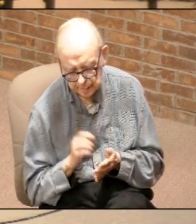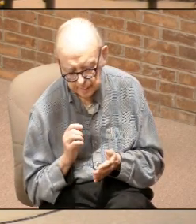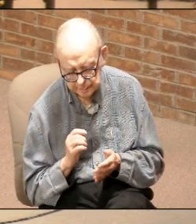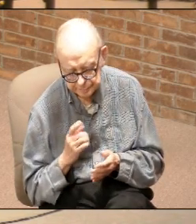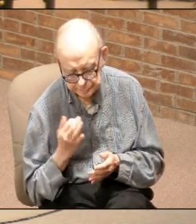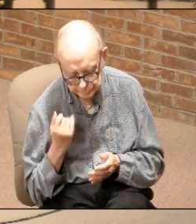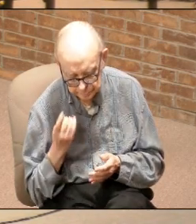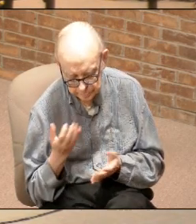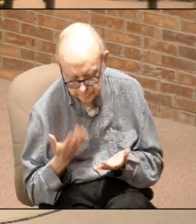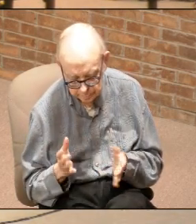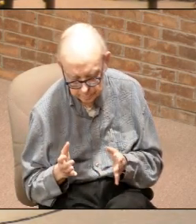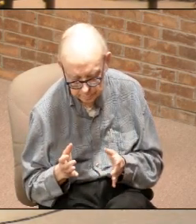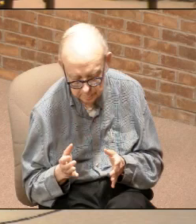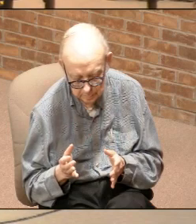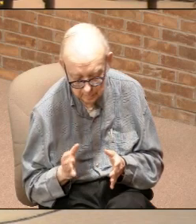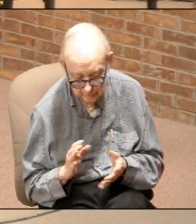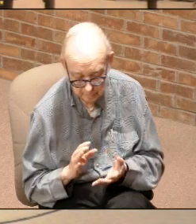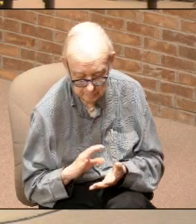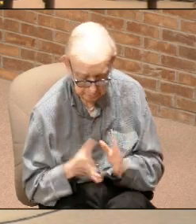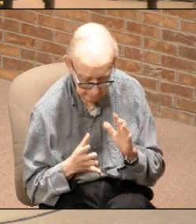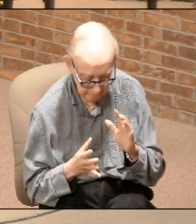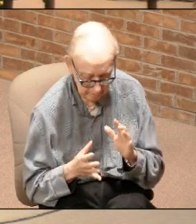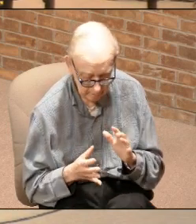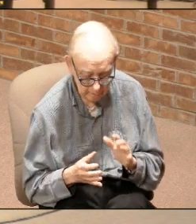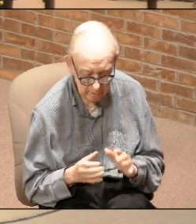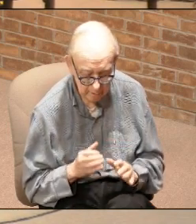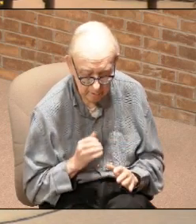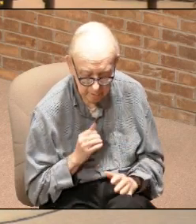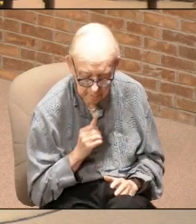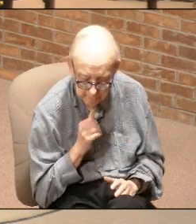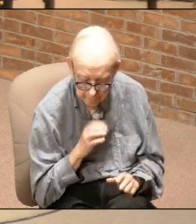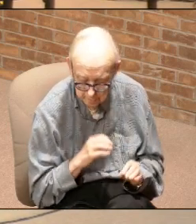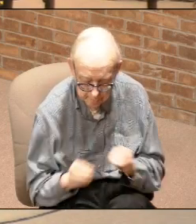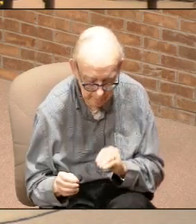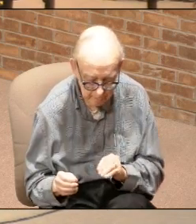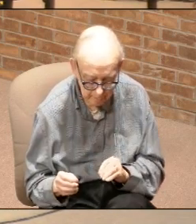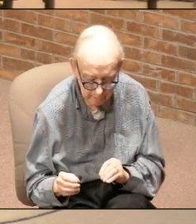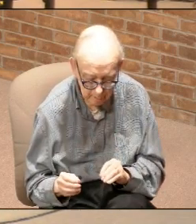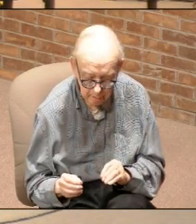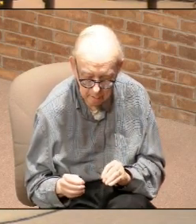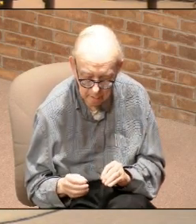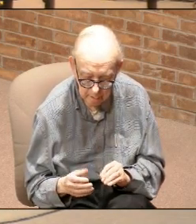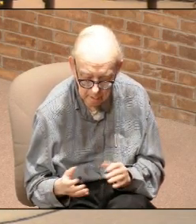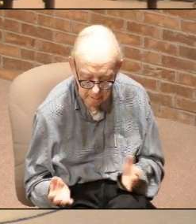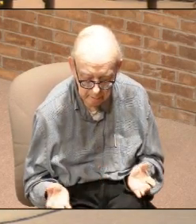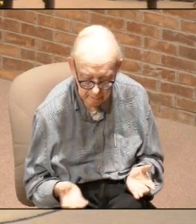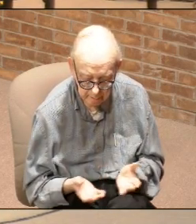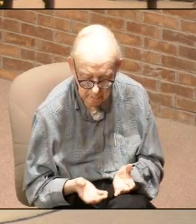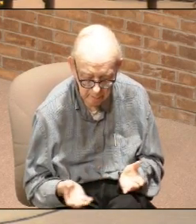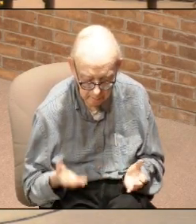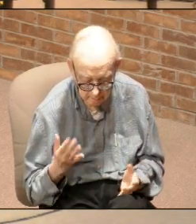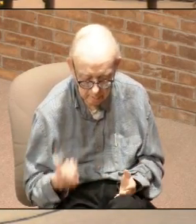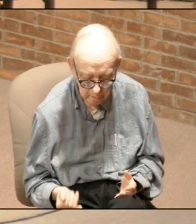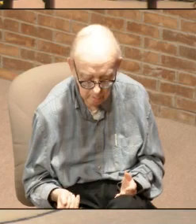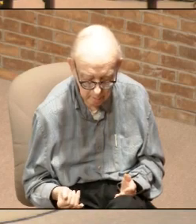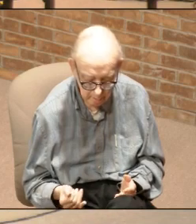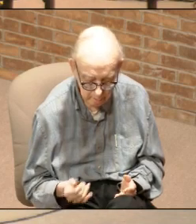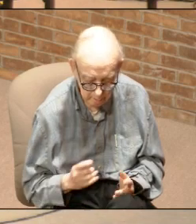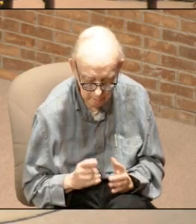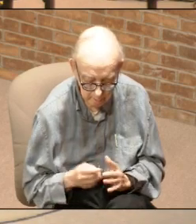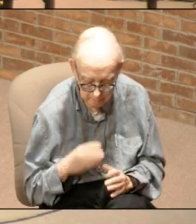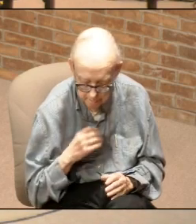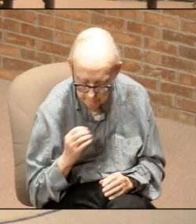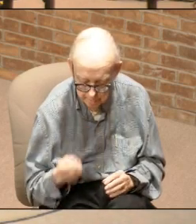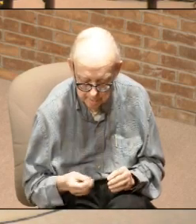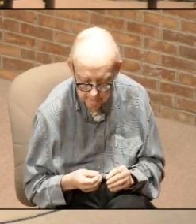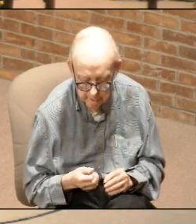if you don't want to have a mess you don't put anything in that that stable because whenever you start putting